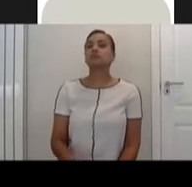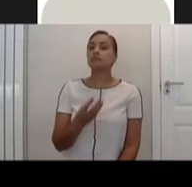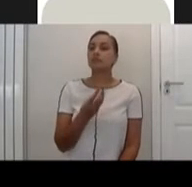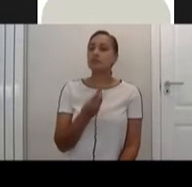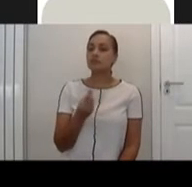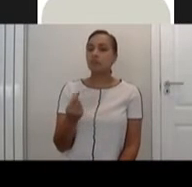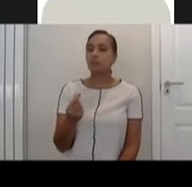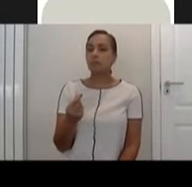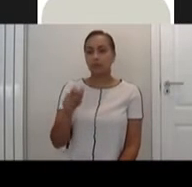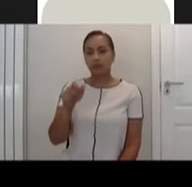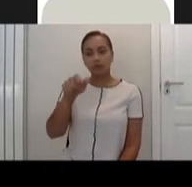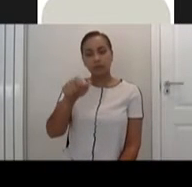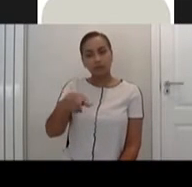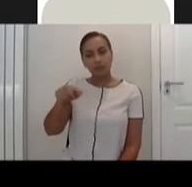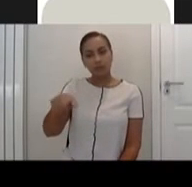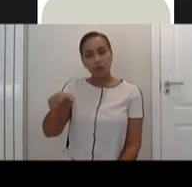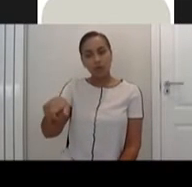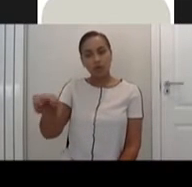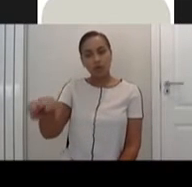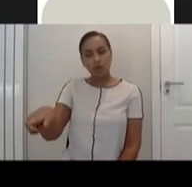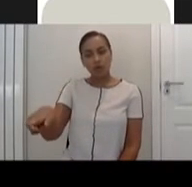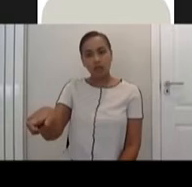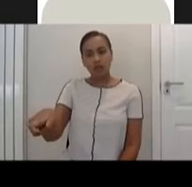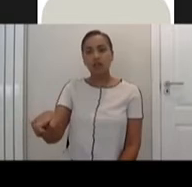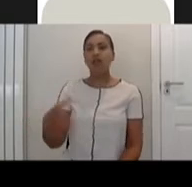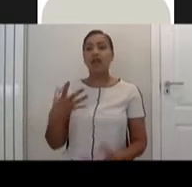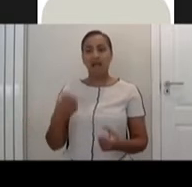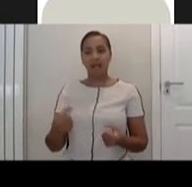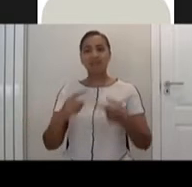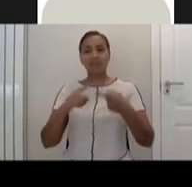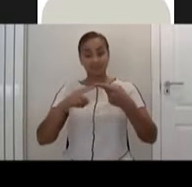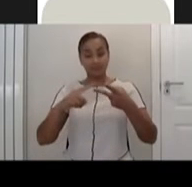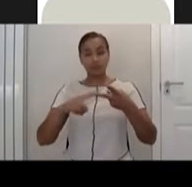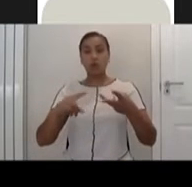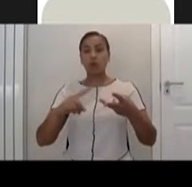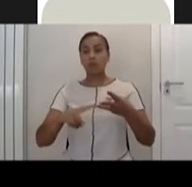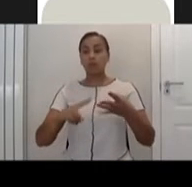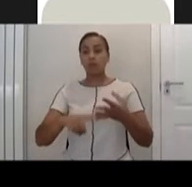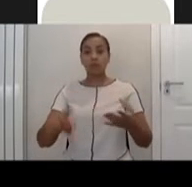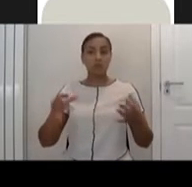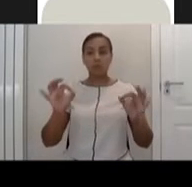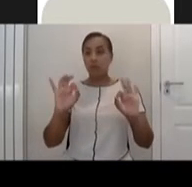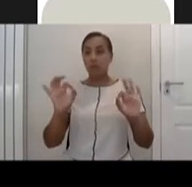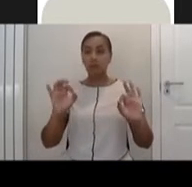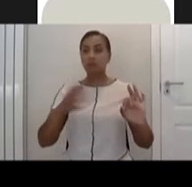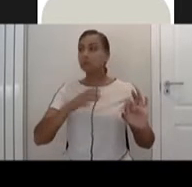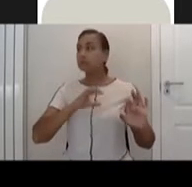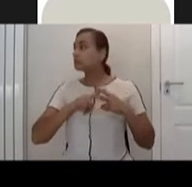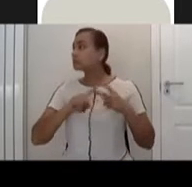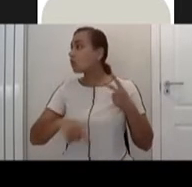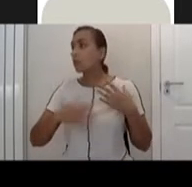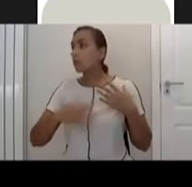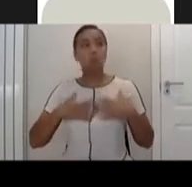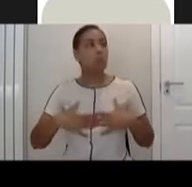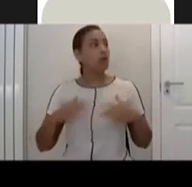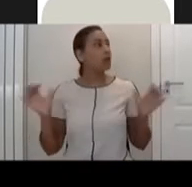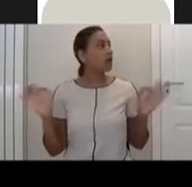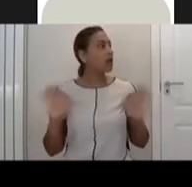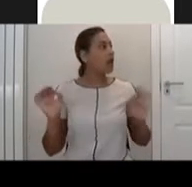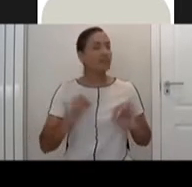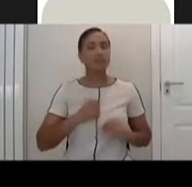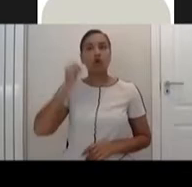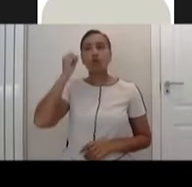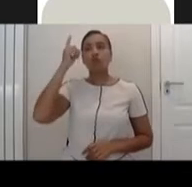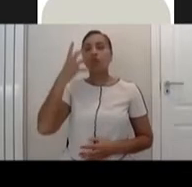who you know, are asymptomatic, meaning that they don't have any symptoms. They're not aware that they have an